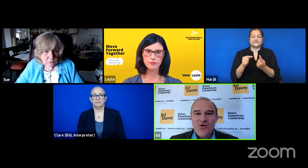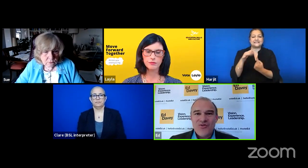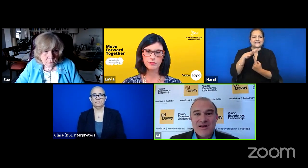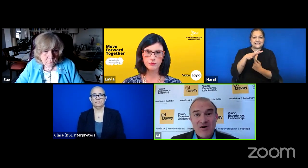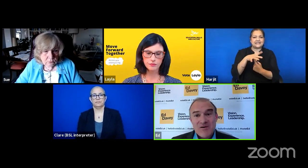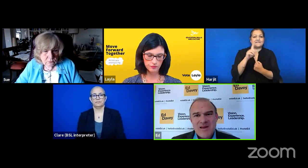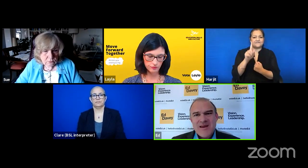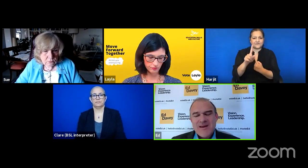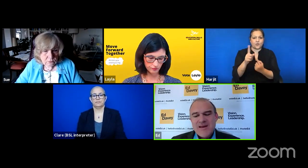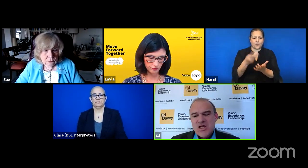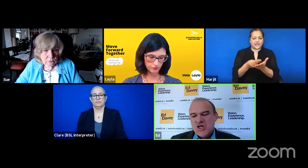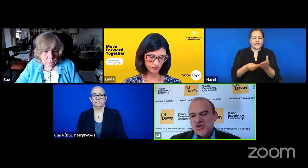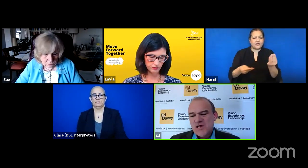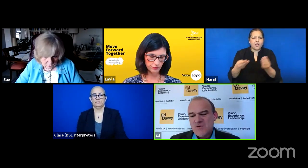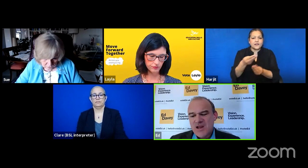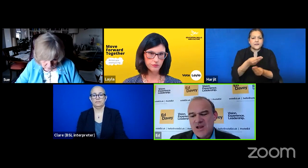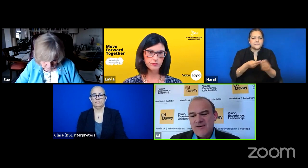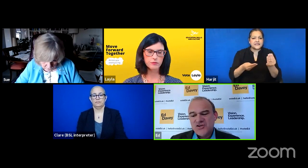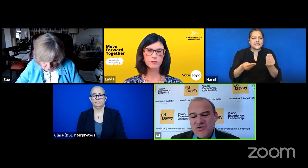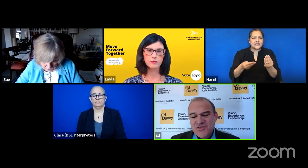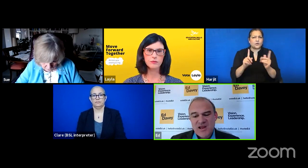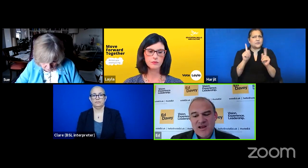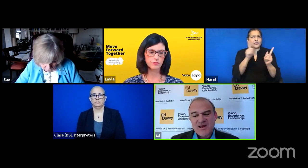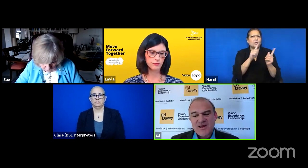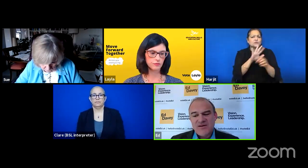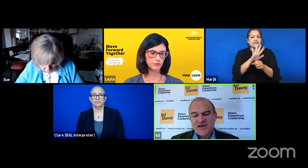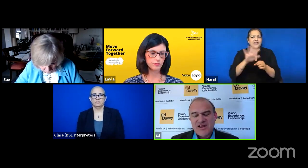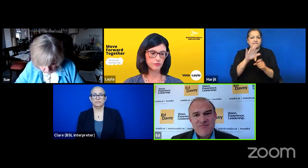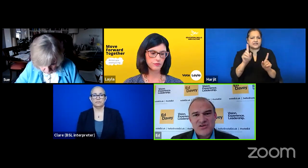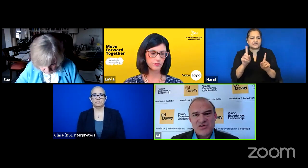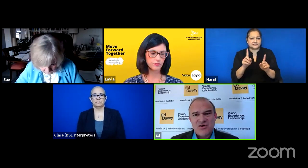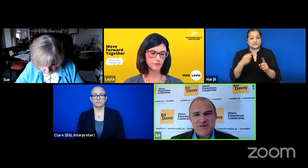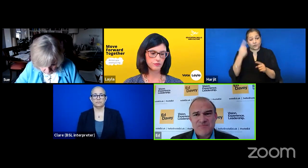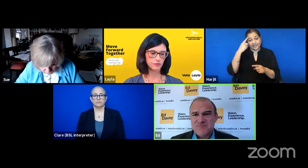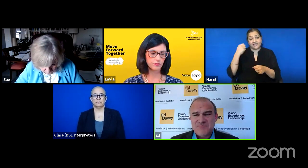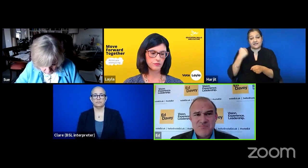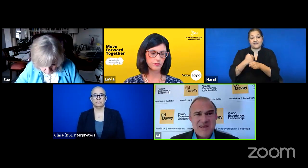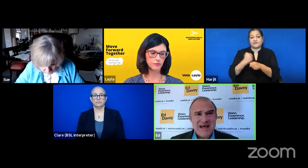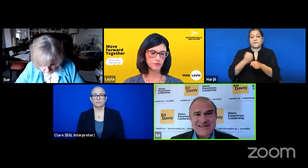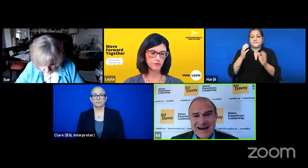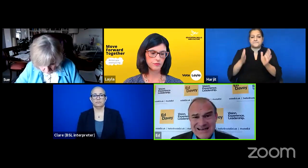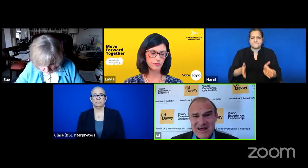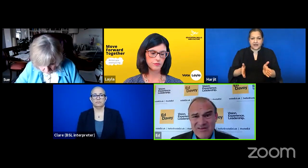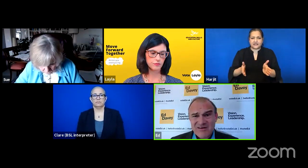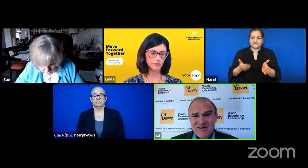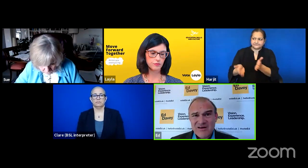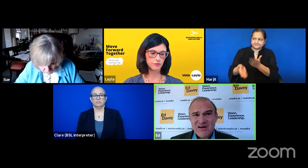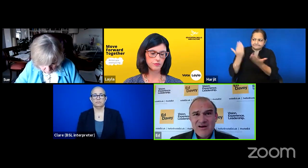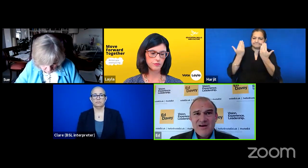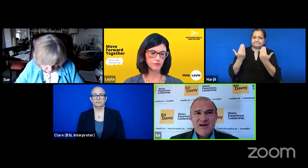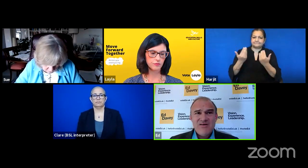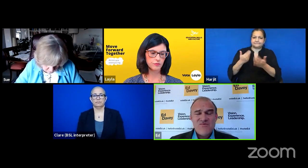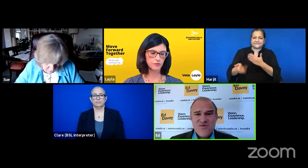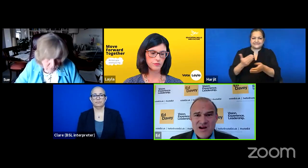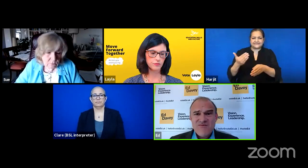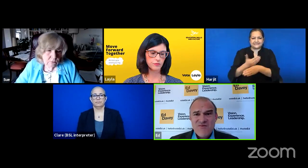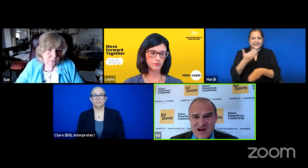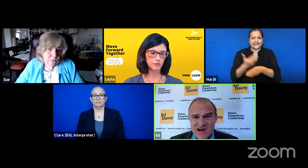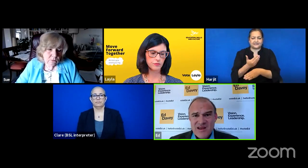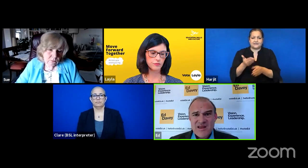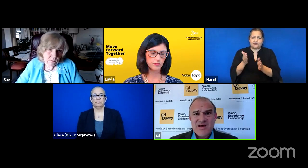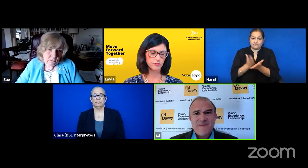for the economy? So, you know, I do think the government's got to get its act together. It